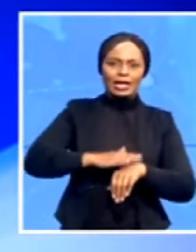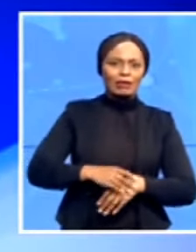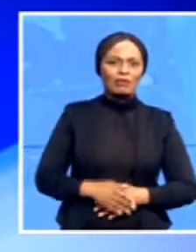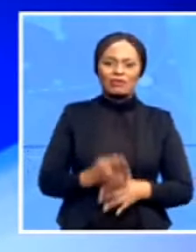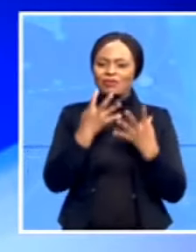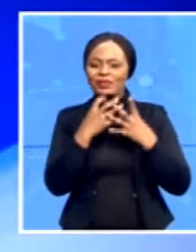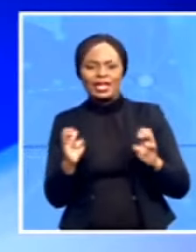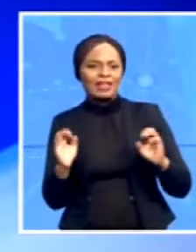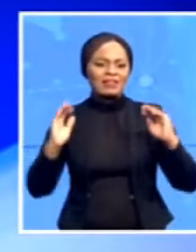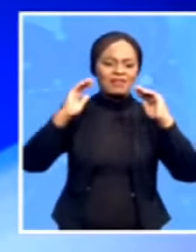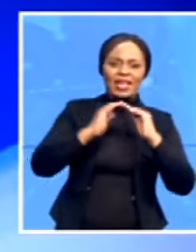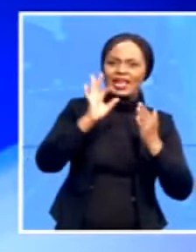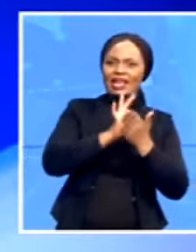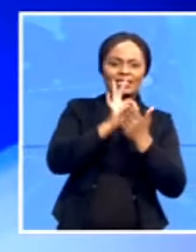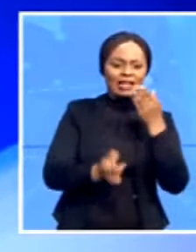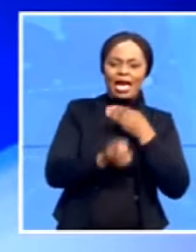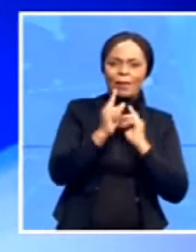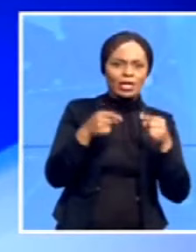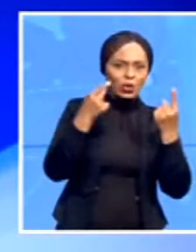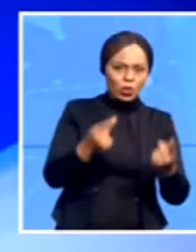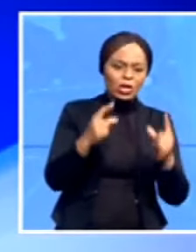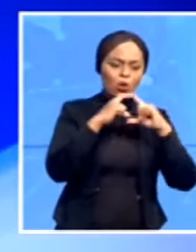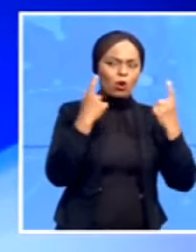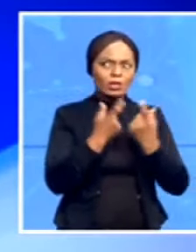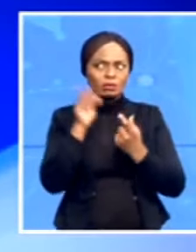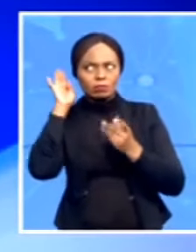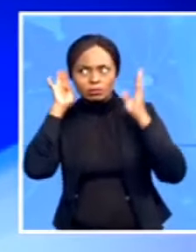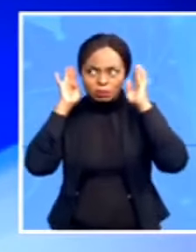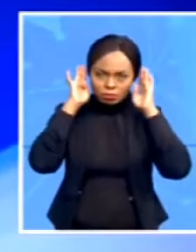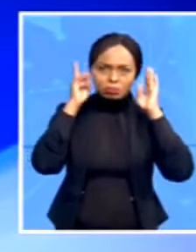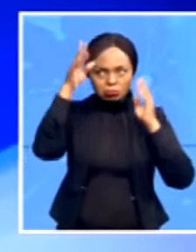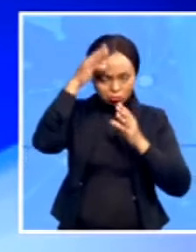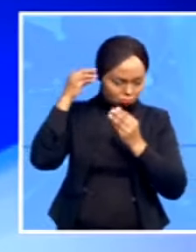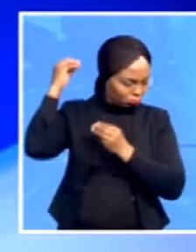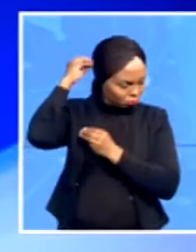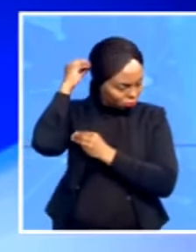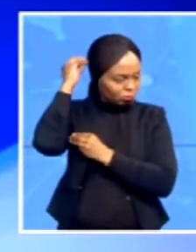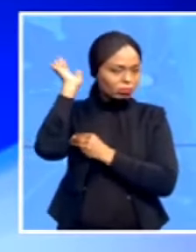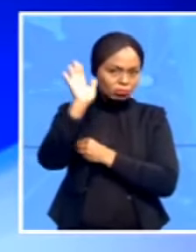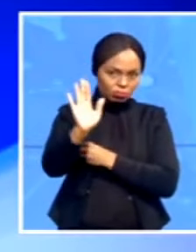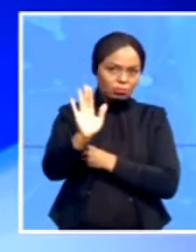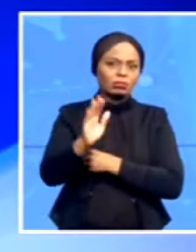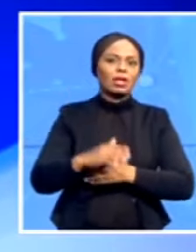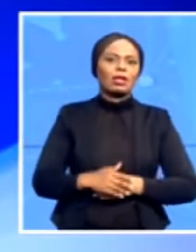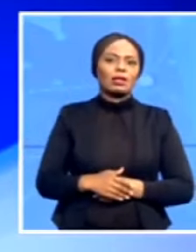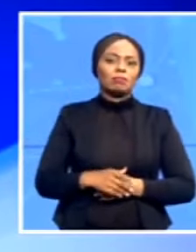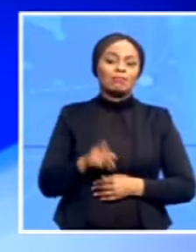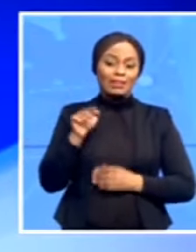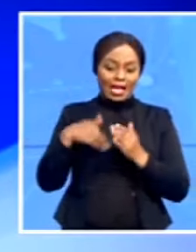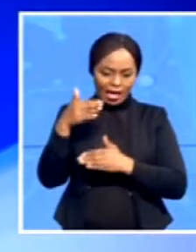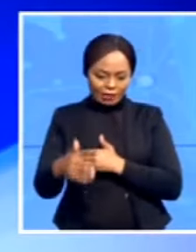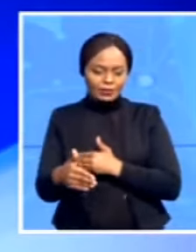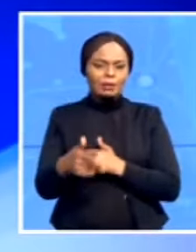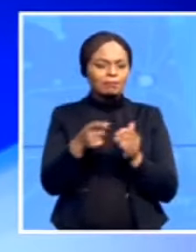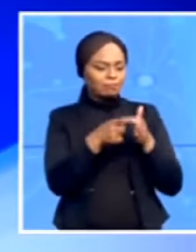those voices and ultimately on the basis of that requested Justice Moseneke to lead